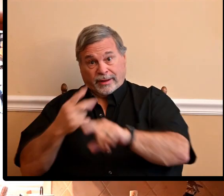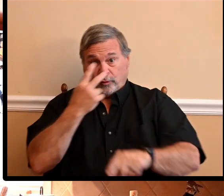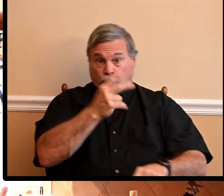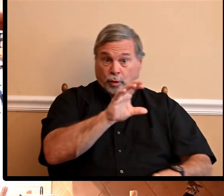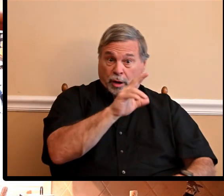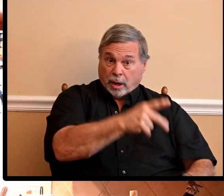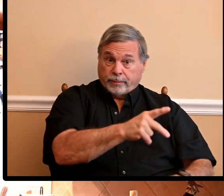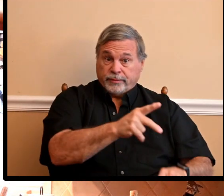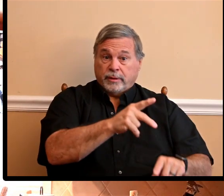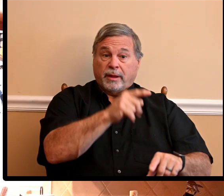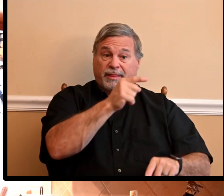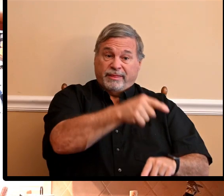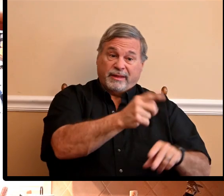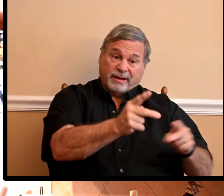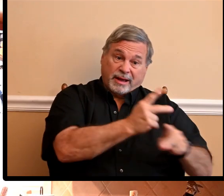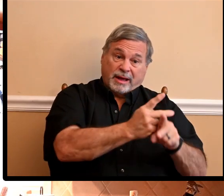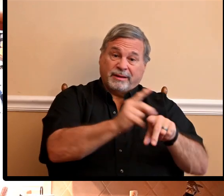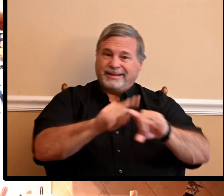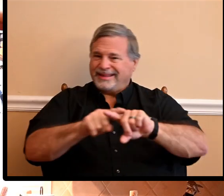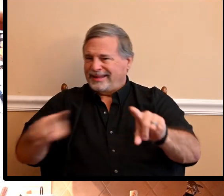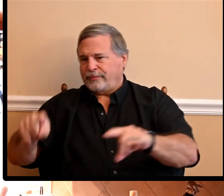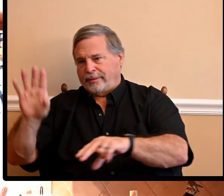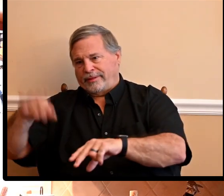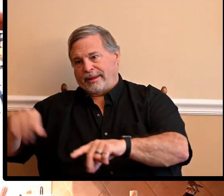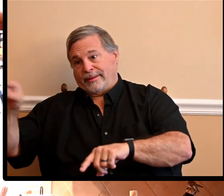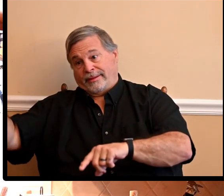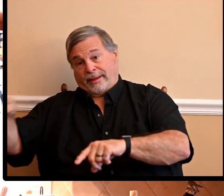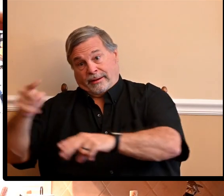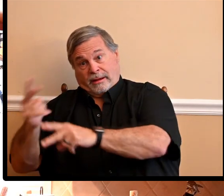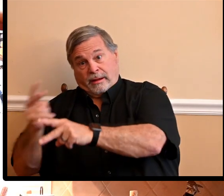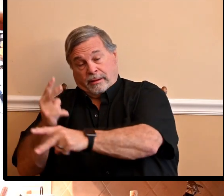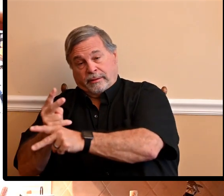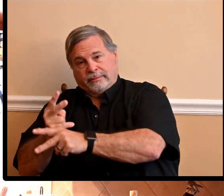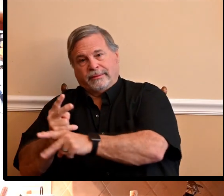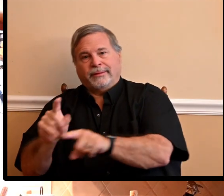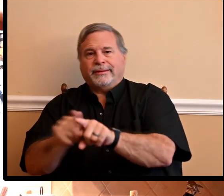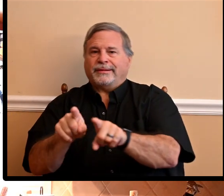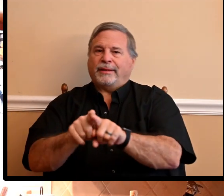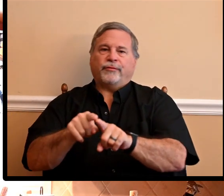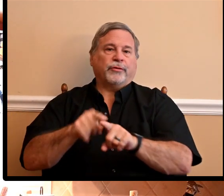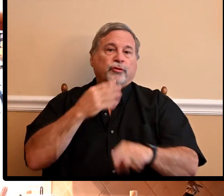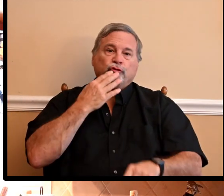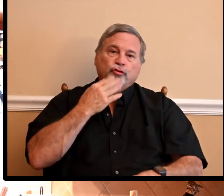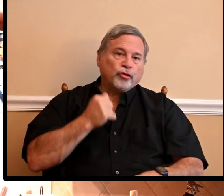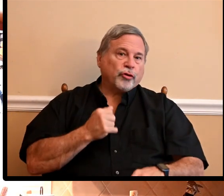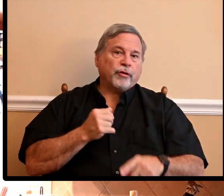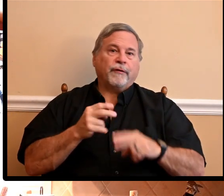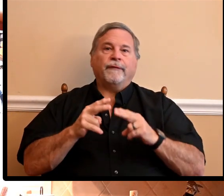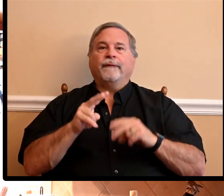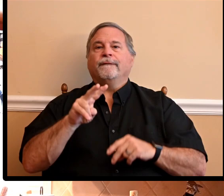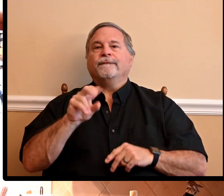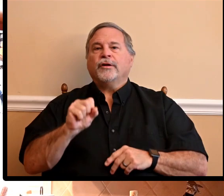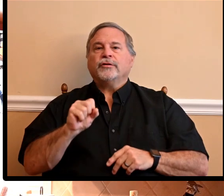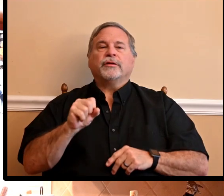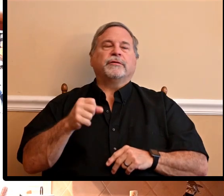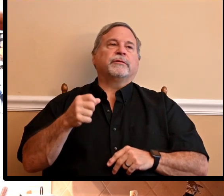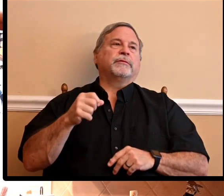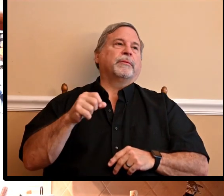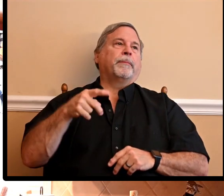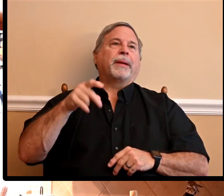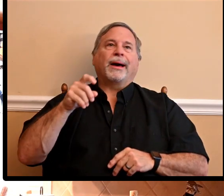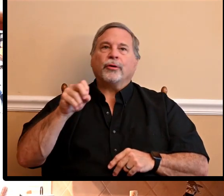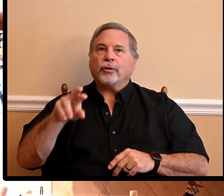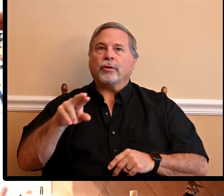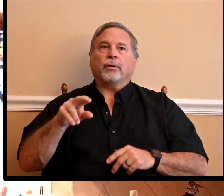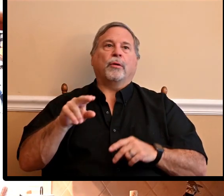say use 2 cups of flour, it might weigh more than 2 cups of another flour. The same goes for any of the other ingredients, a sugar versus